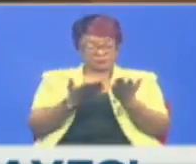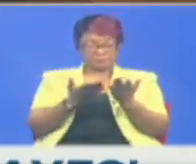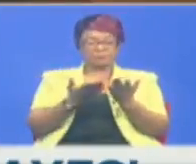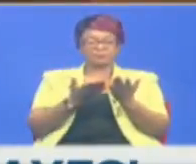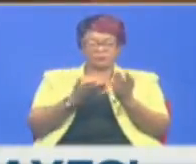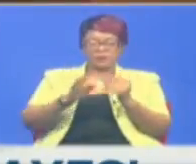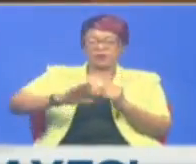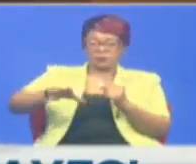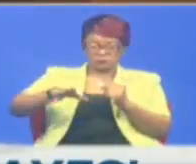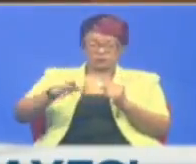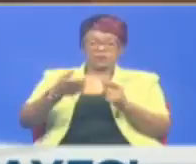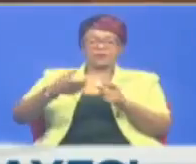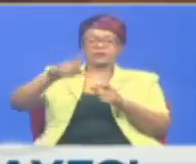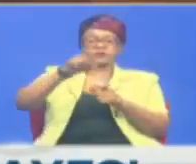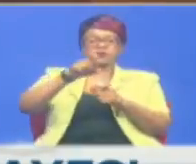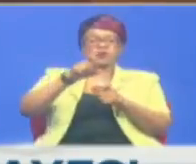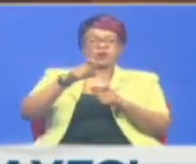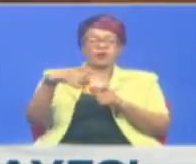an additional